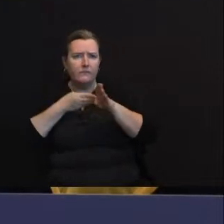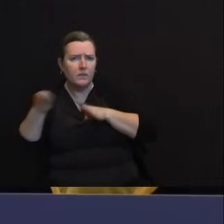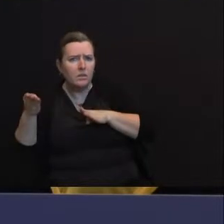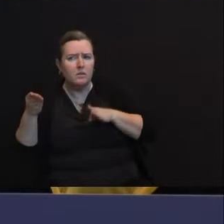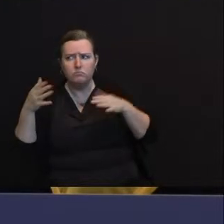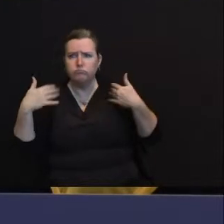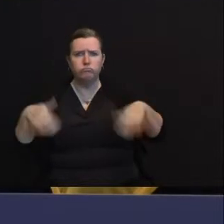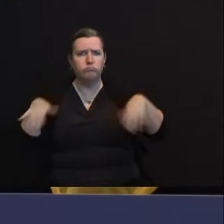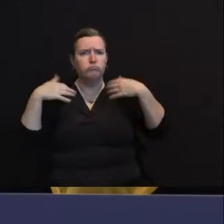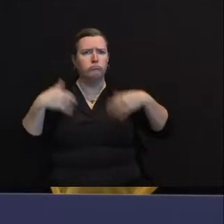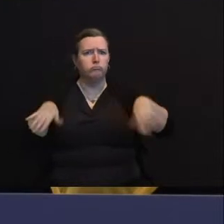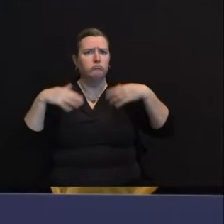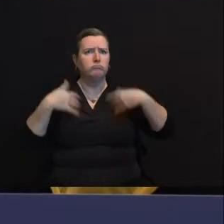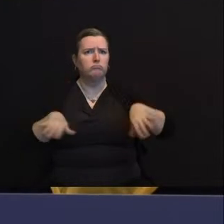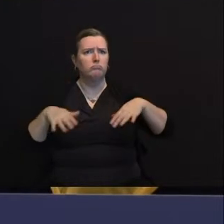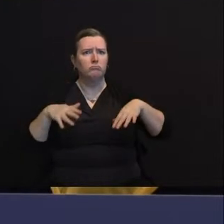then.